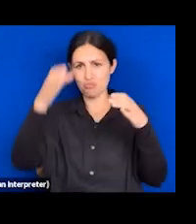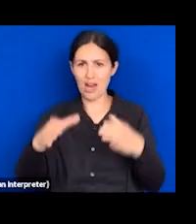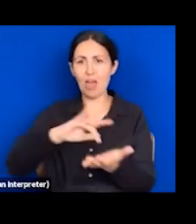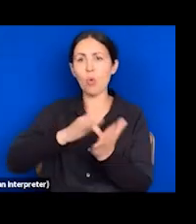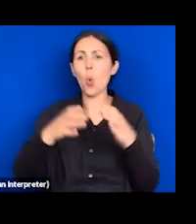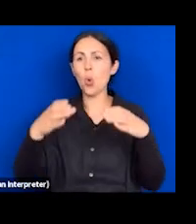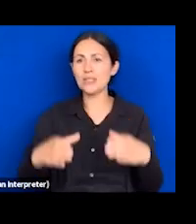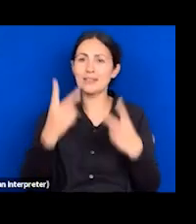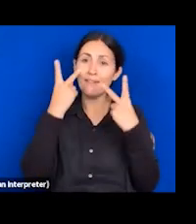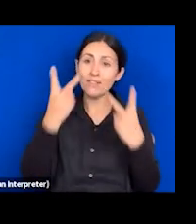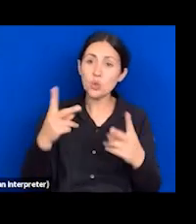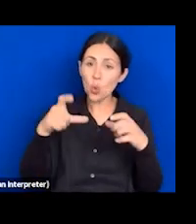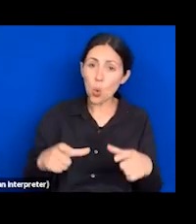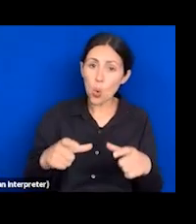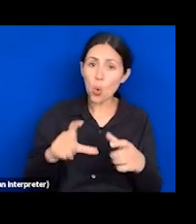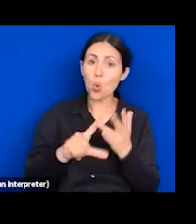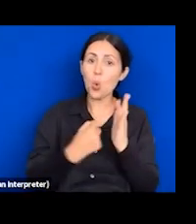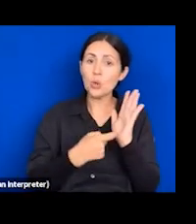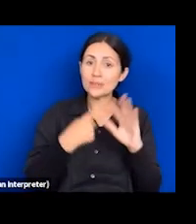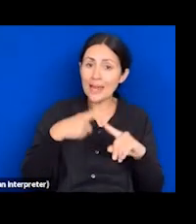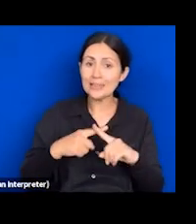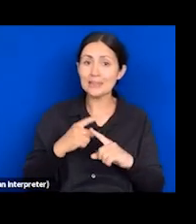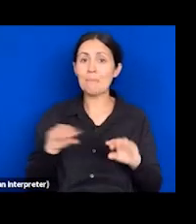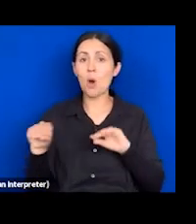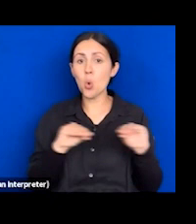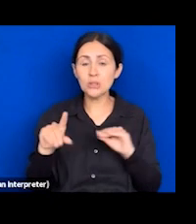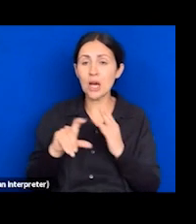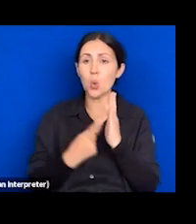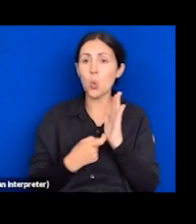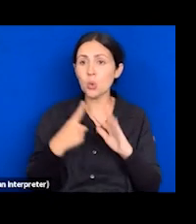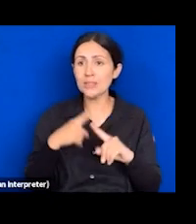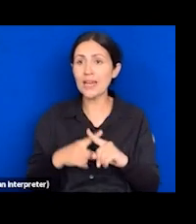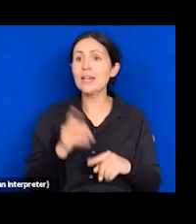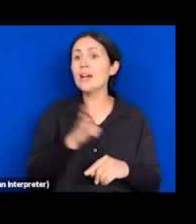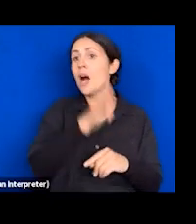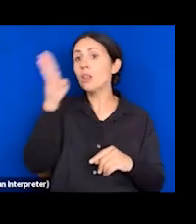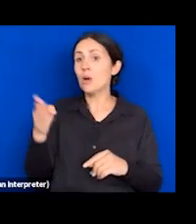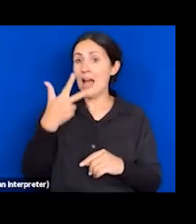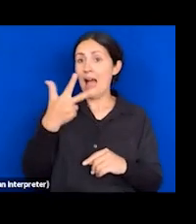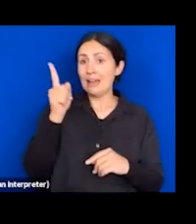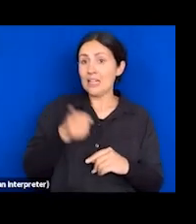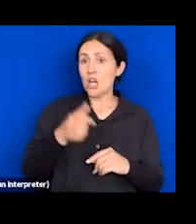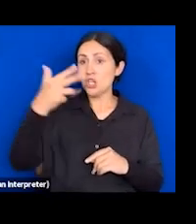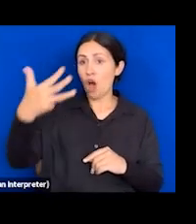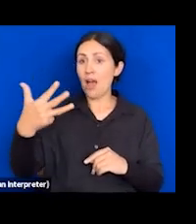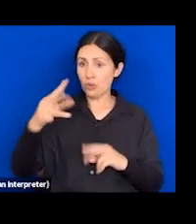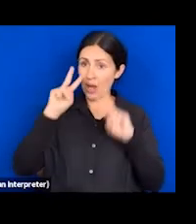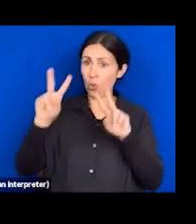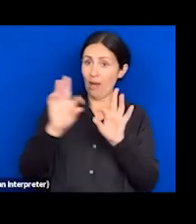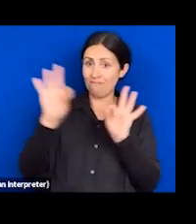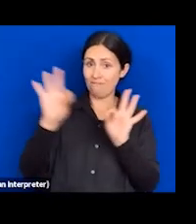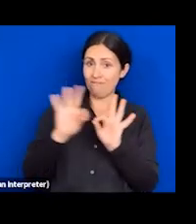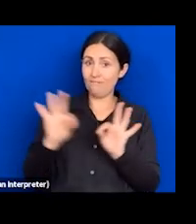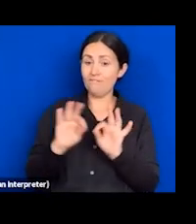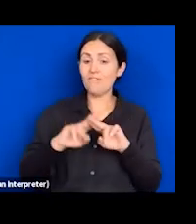visual cortex and motor cortex. We can look at longer fibers, evidence of longer fibers in this same pattern. I'll call it the